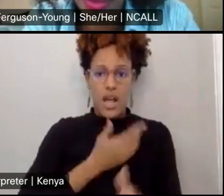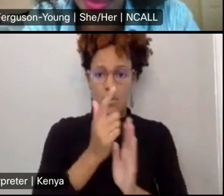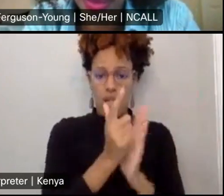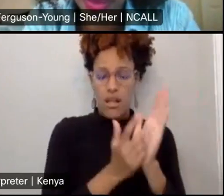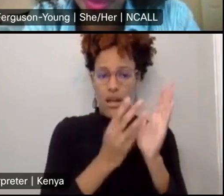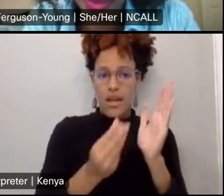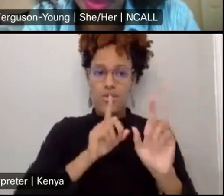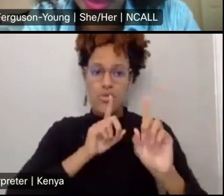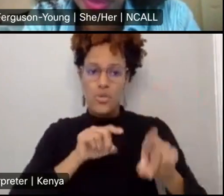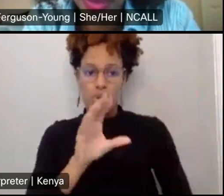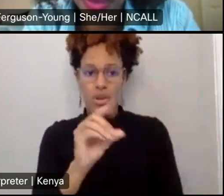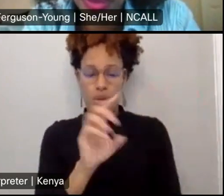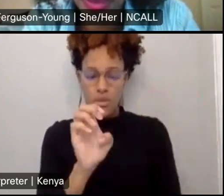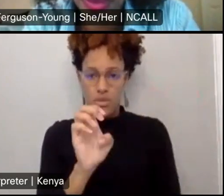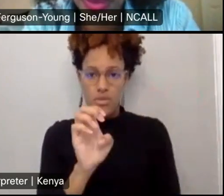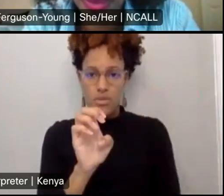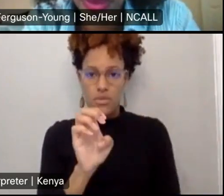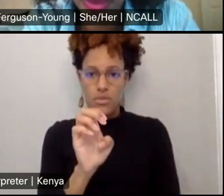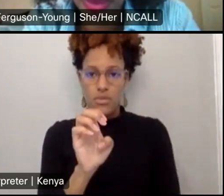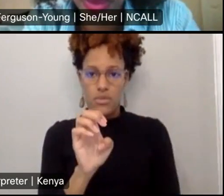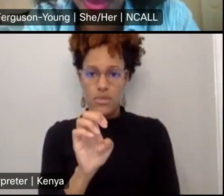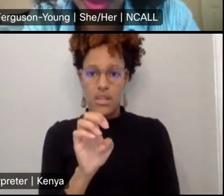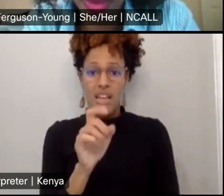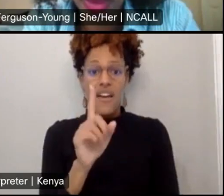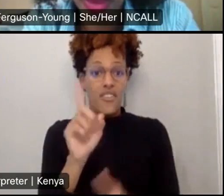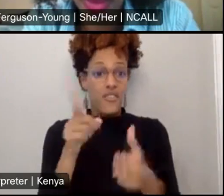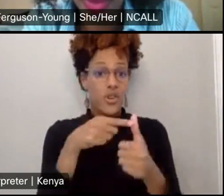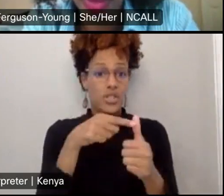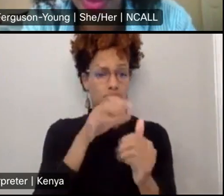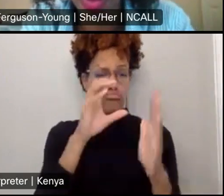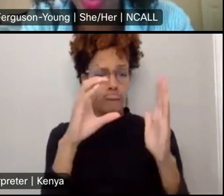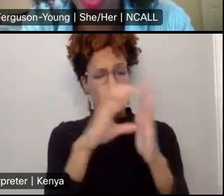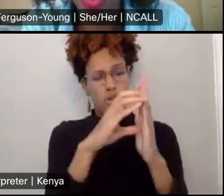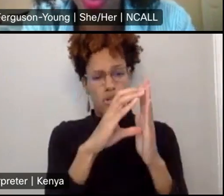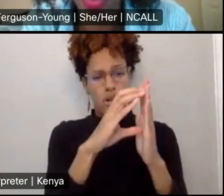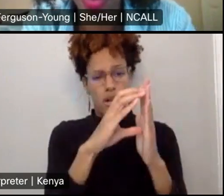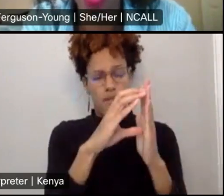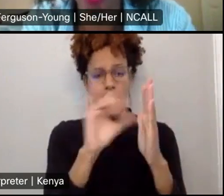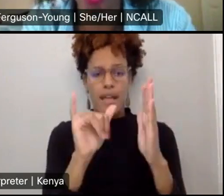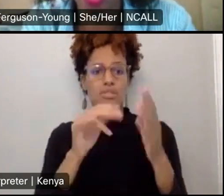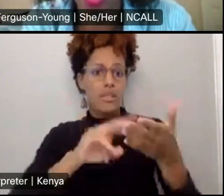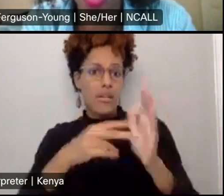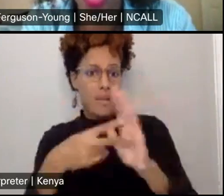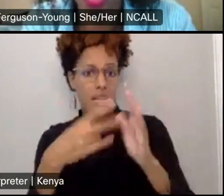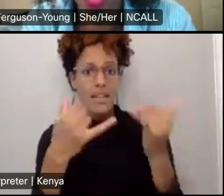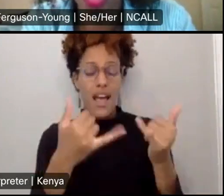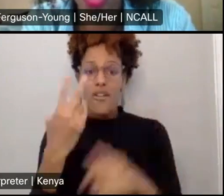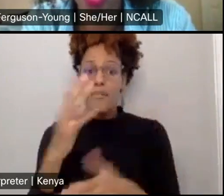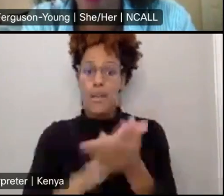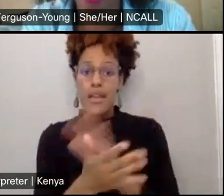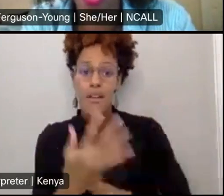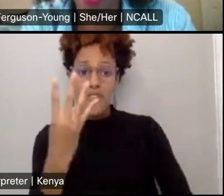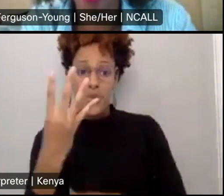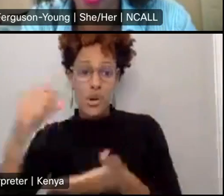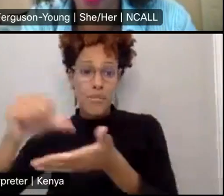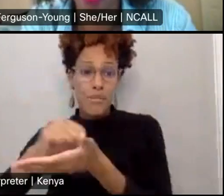code because that went from a paragraph long of what elder abuse was defined to about 4 pages long